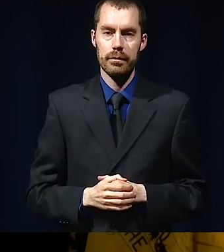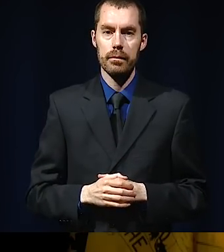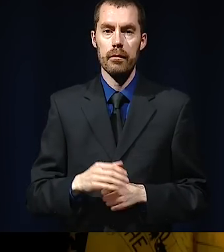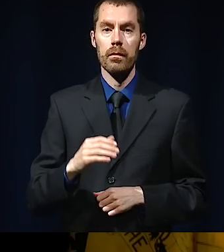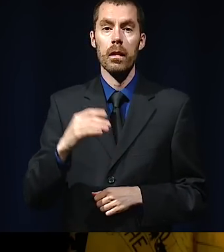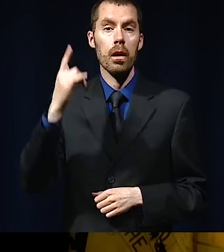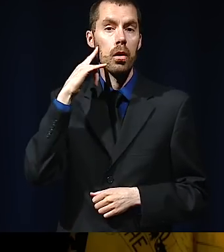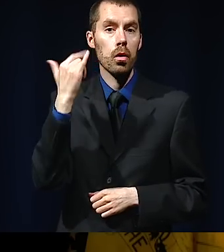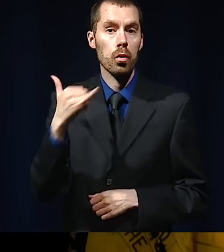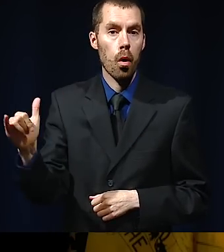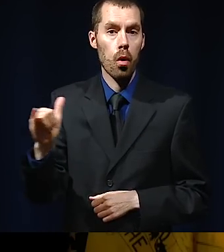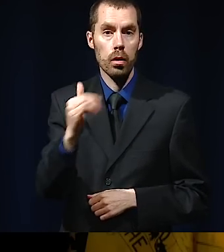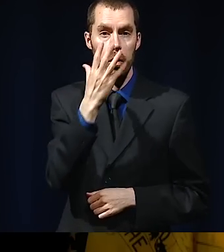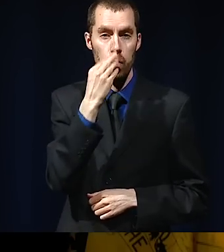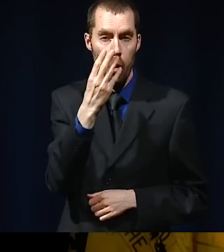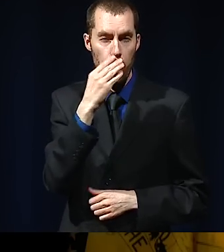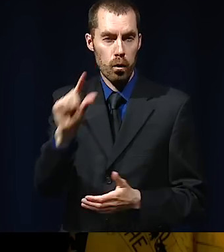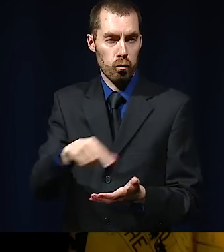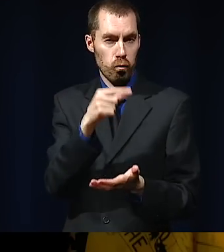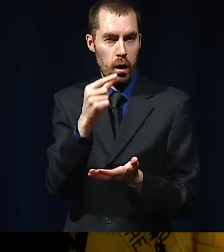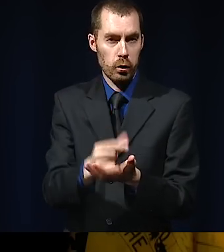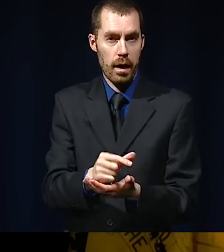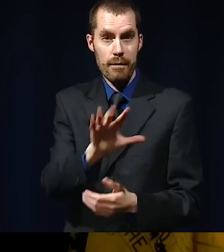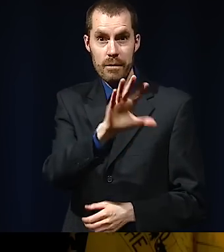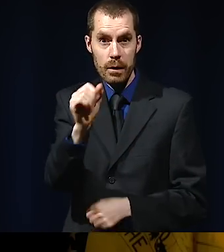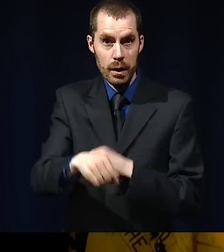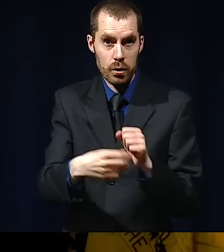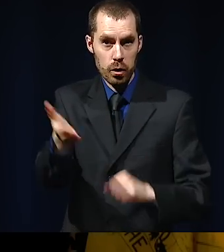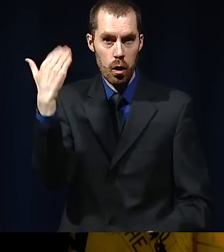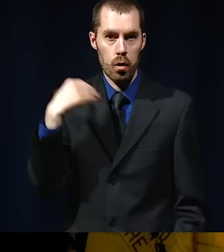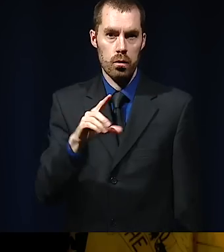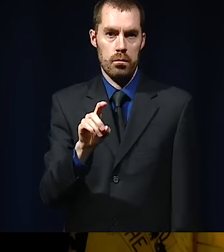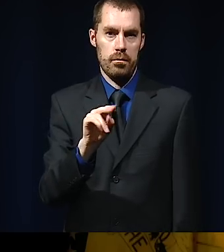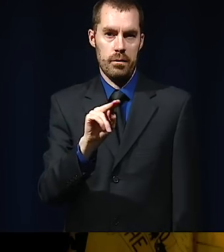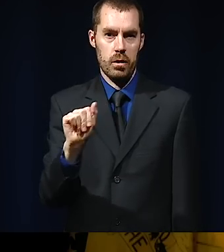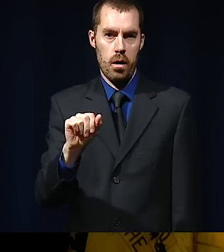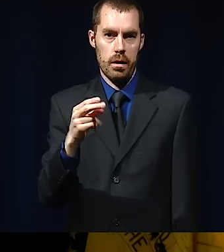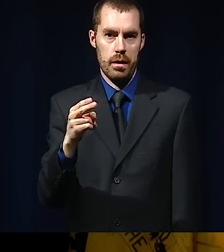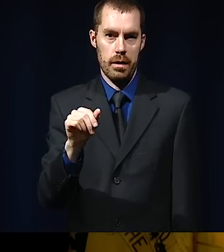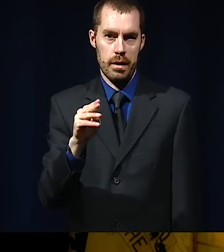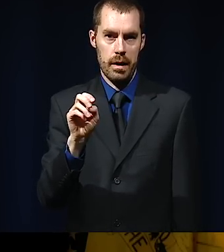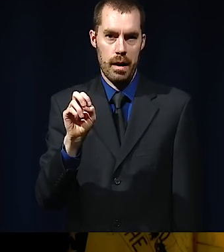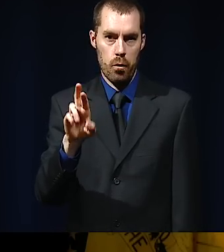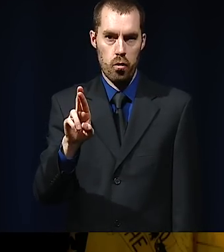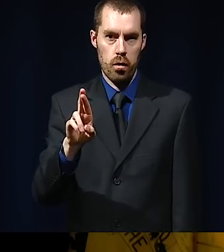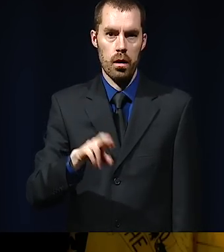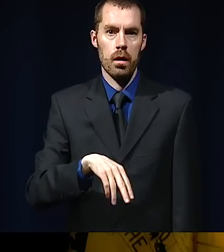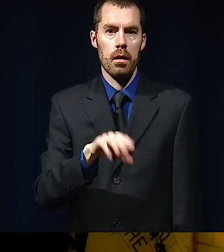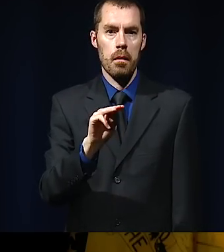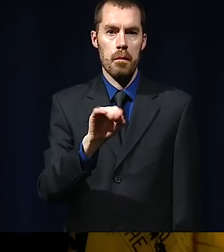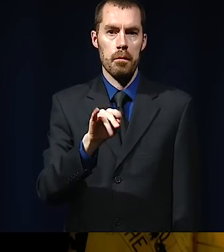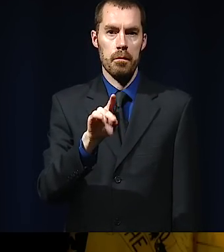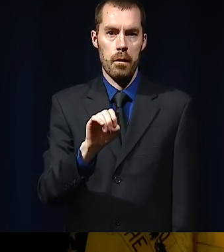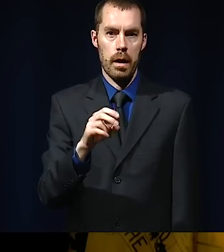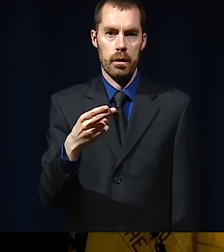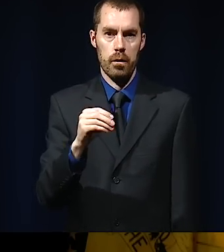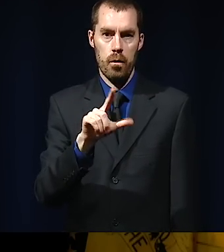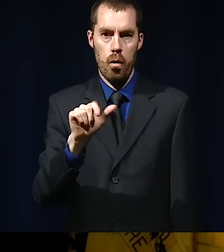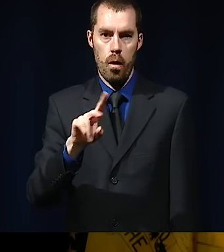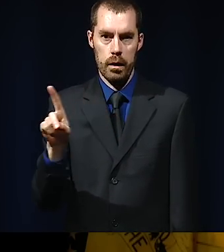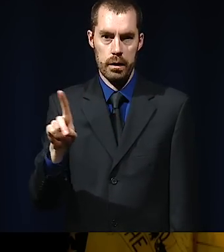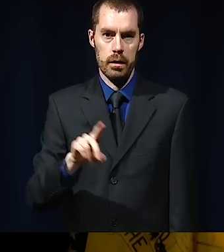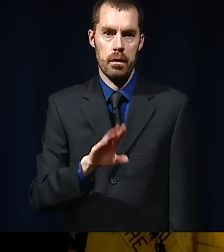Golden Wolves, who graduated 50 years ago, are Donna Hammer, Mike Holland, Bob